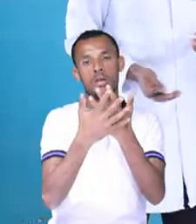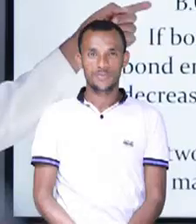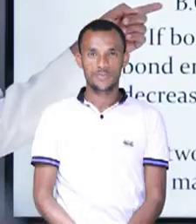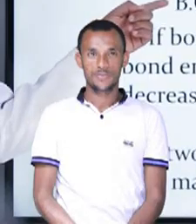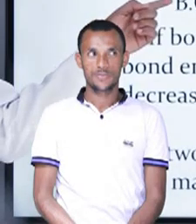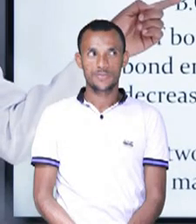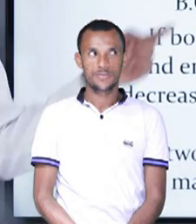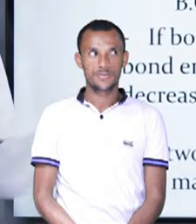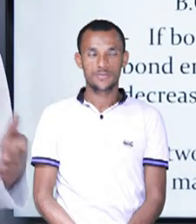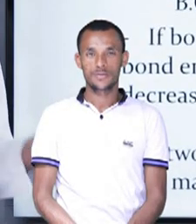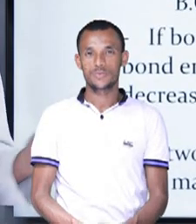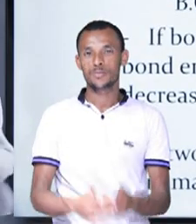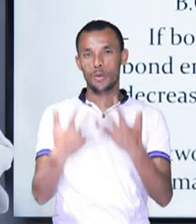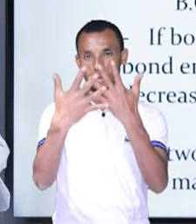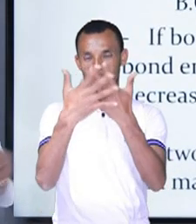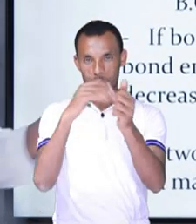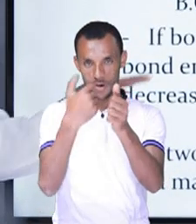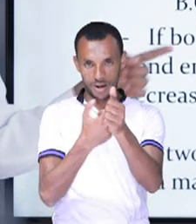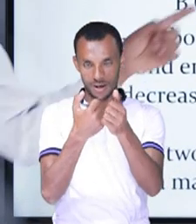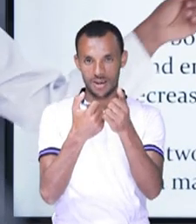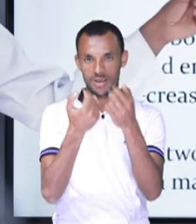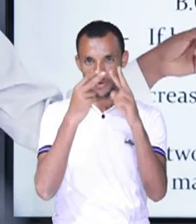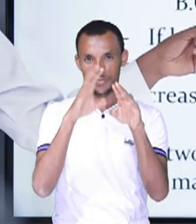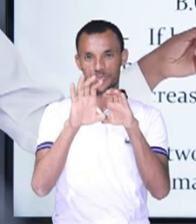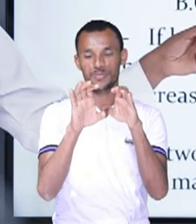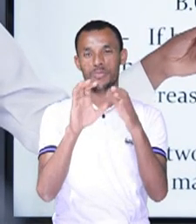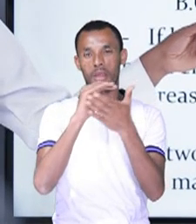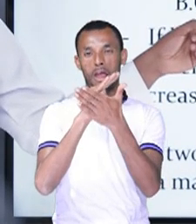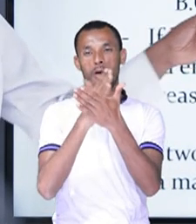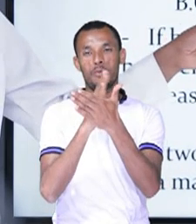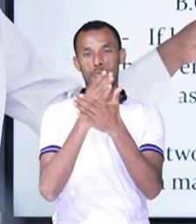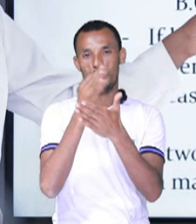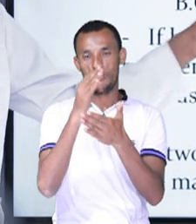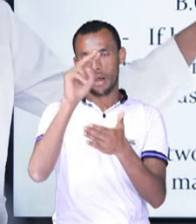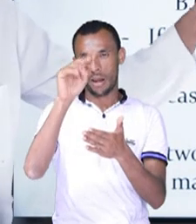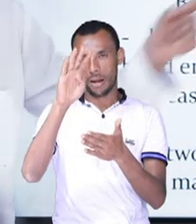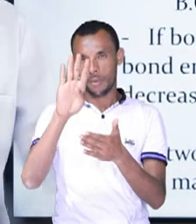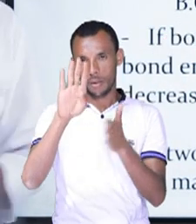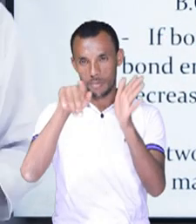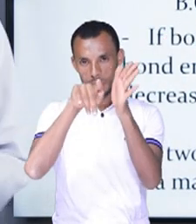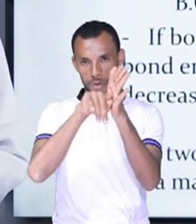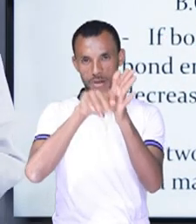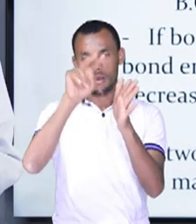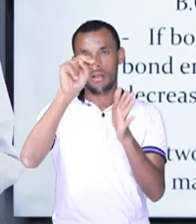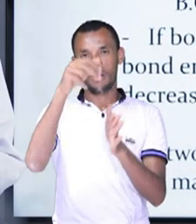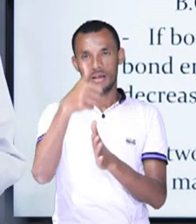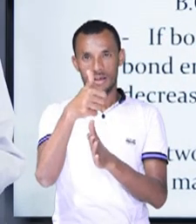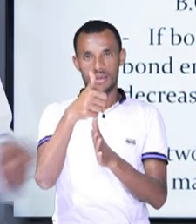increases. Bond order can be determined by half of Nb minus Na.